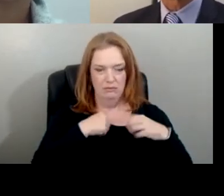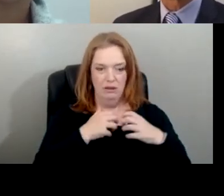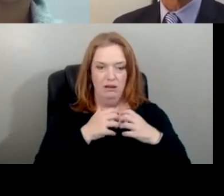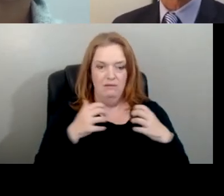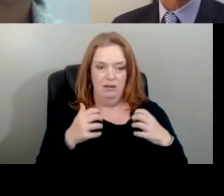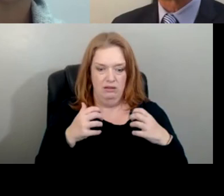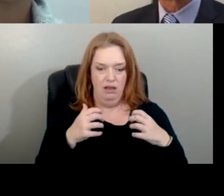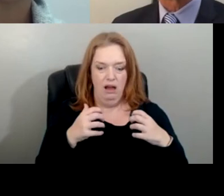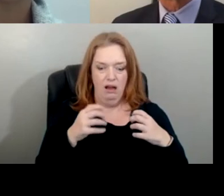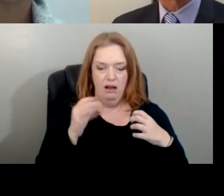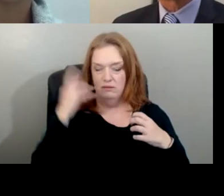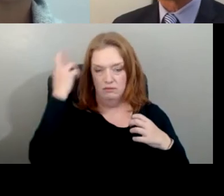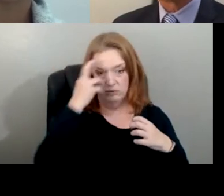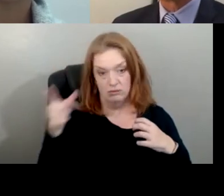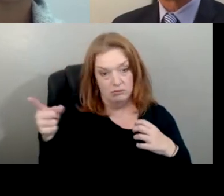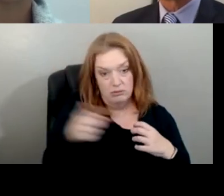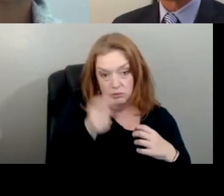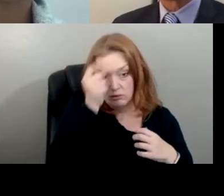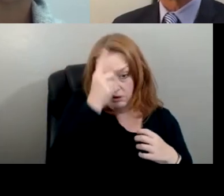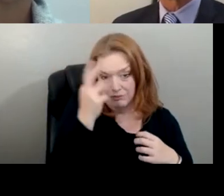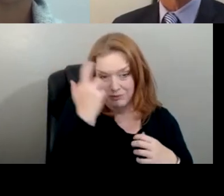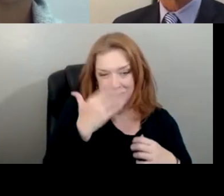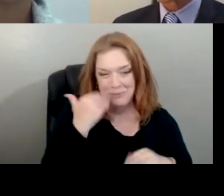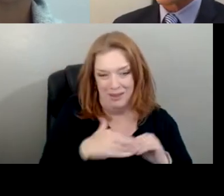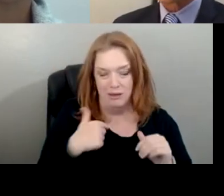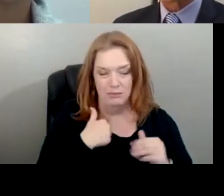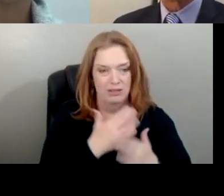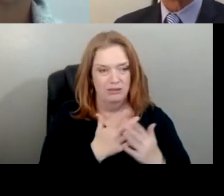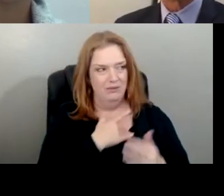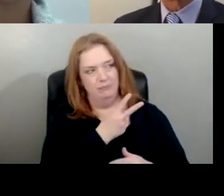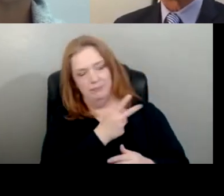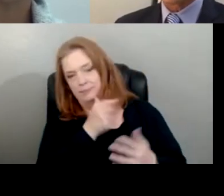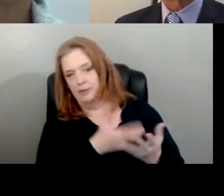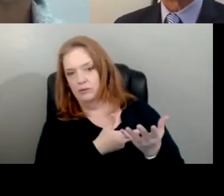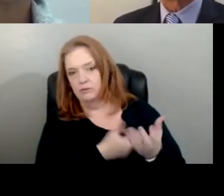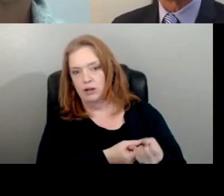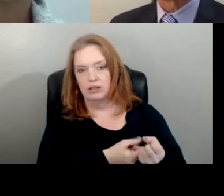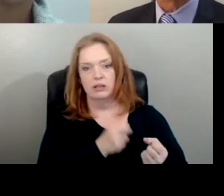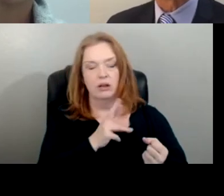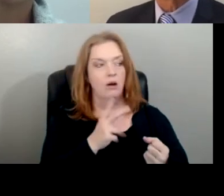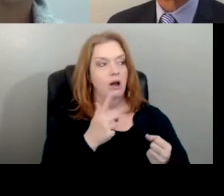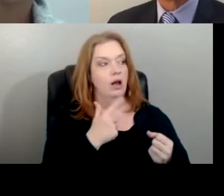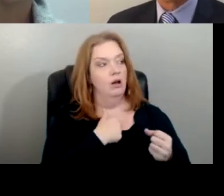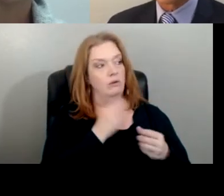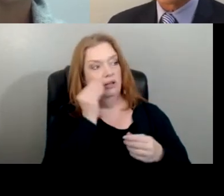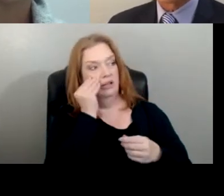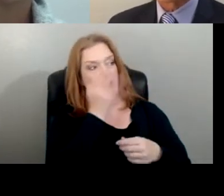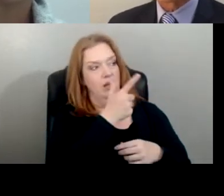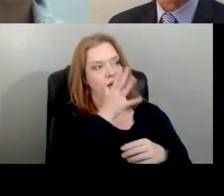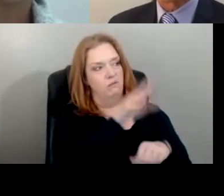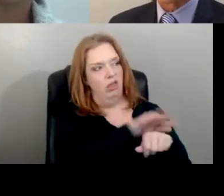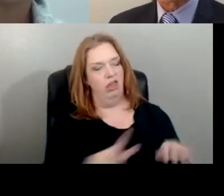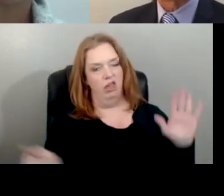distrust. There's concern that that once this is reported, there can be a lot of negative effects